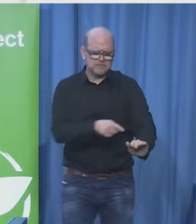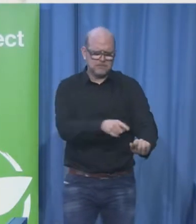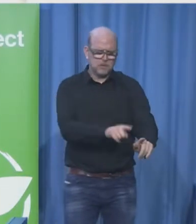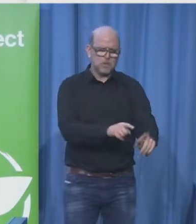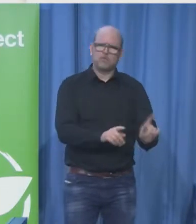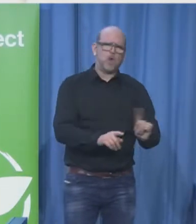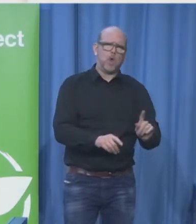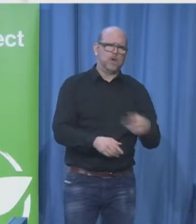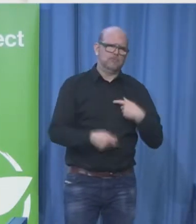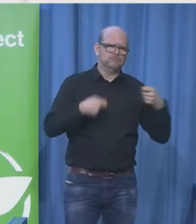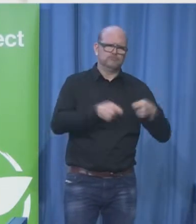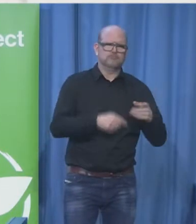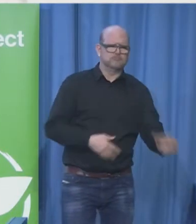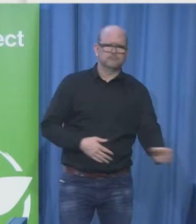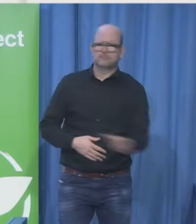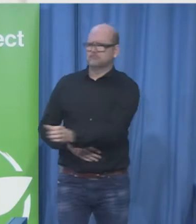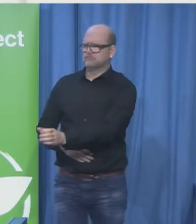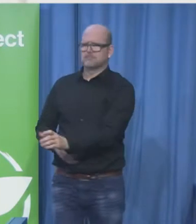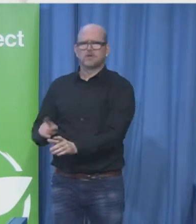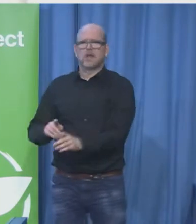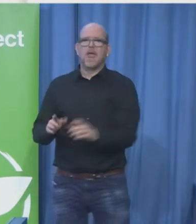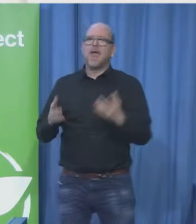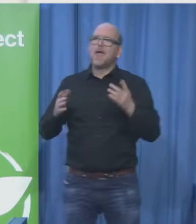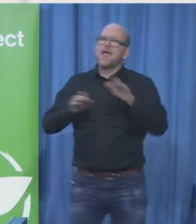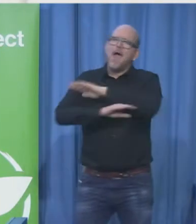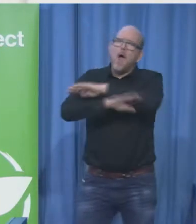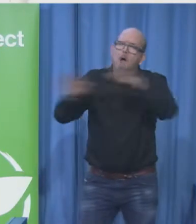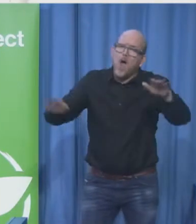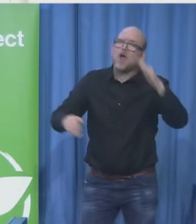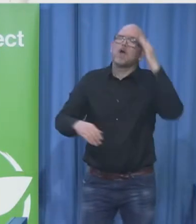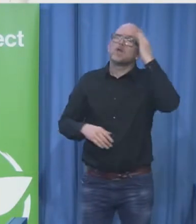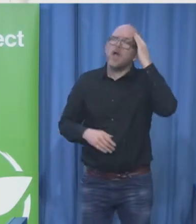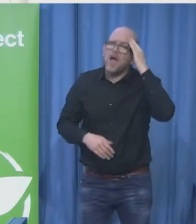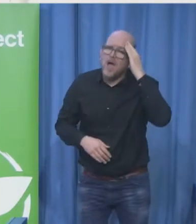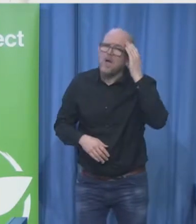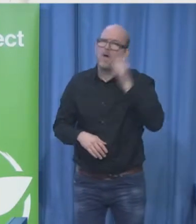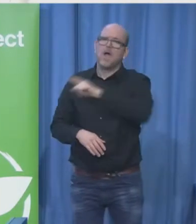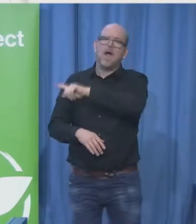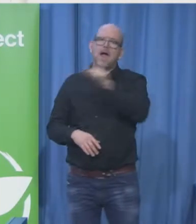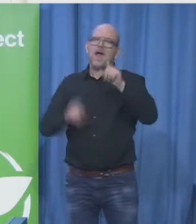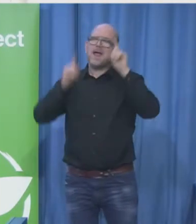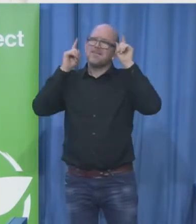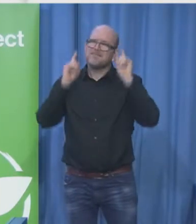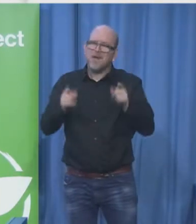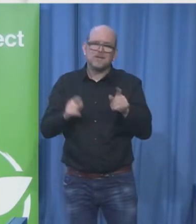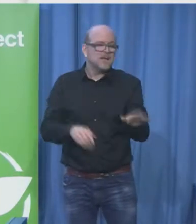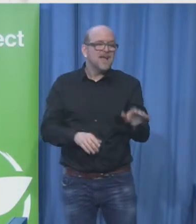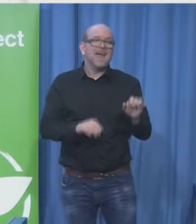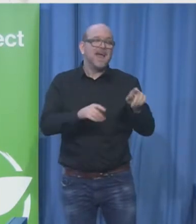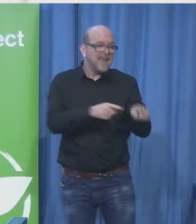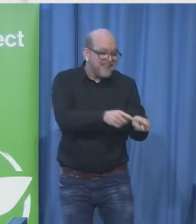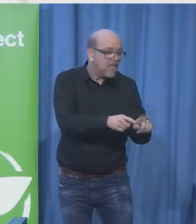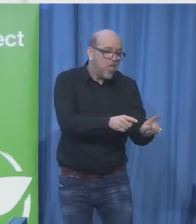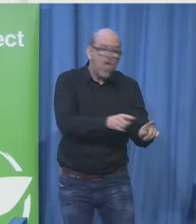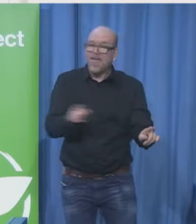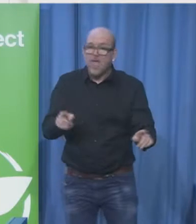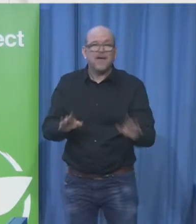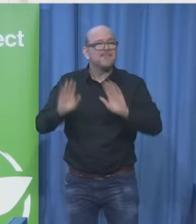Accessibility is a human right. Accessibility is the main engine of participative